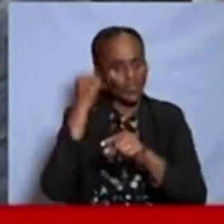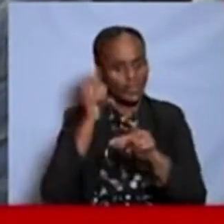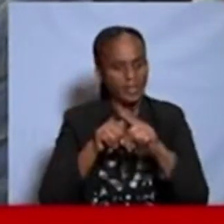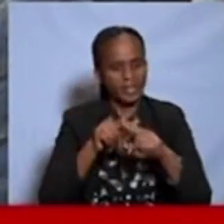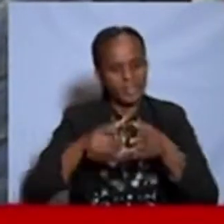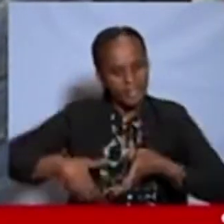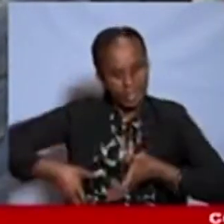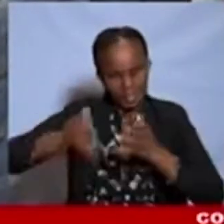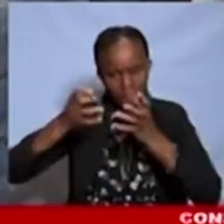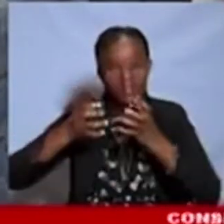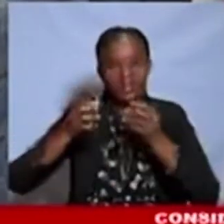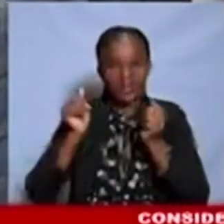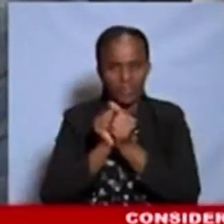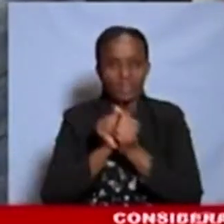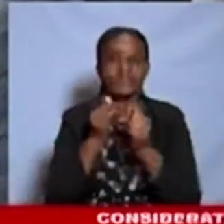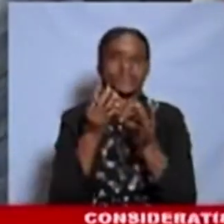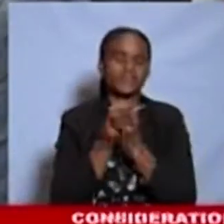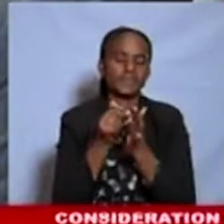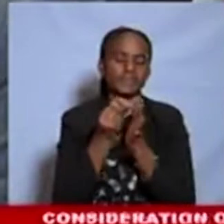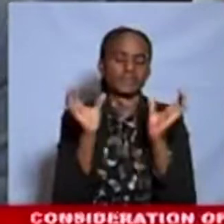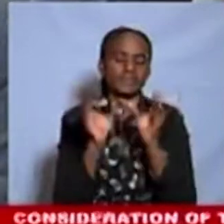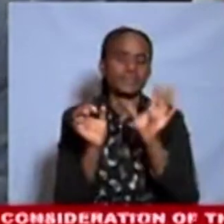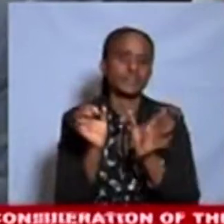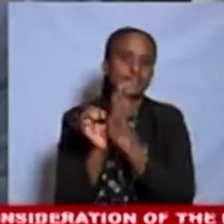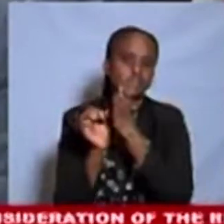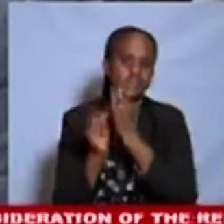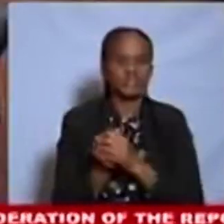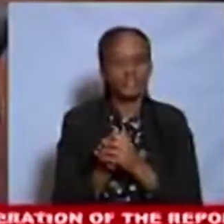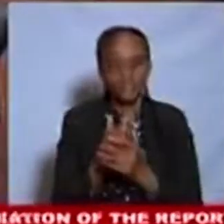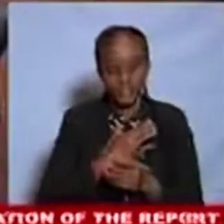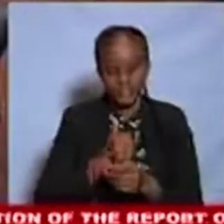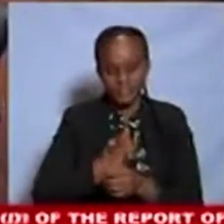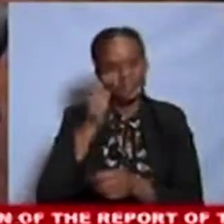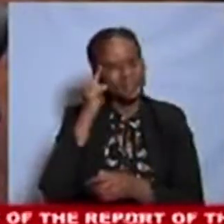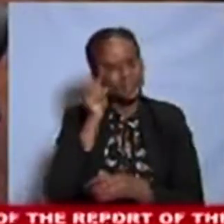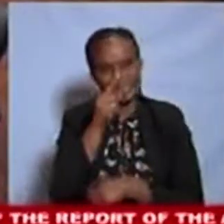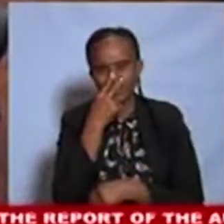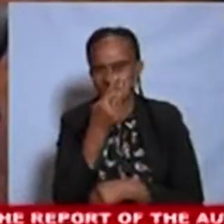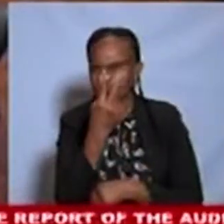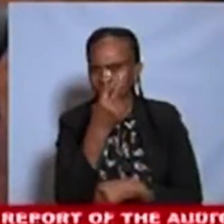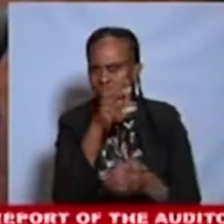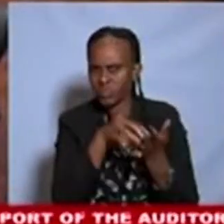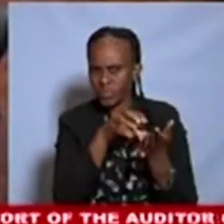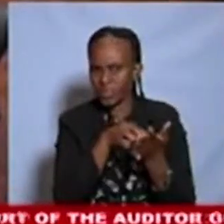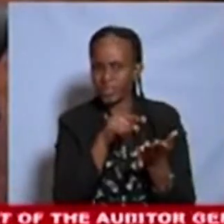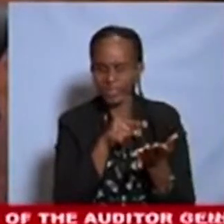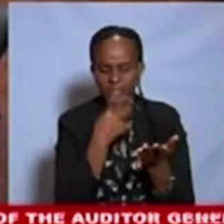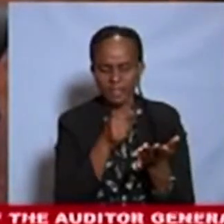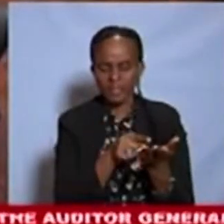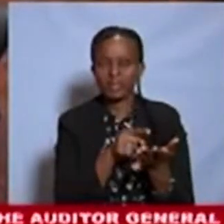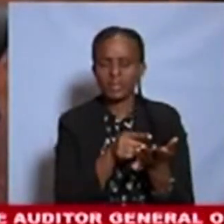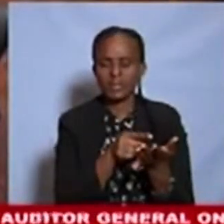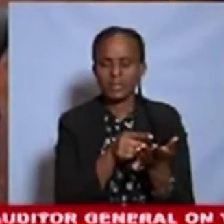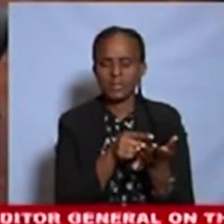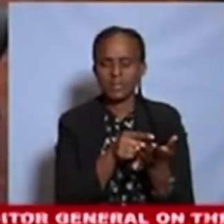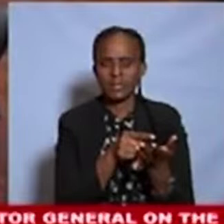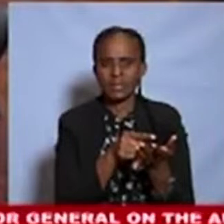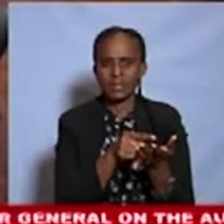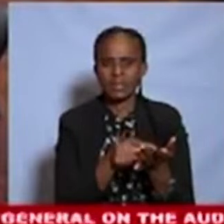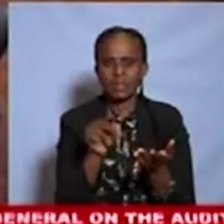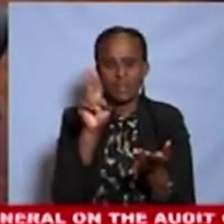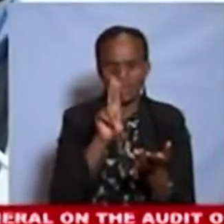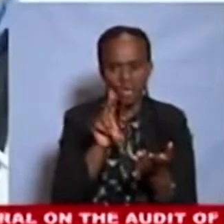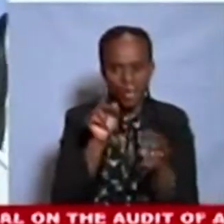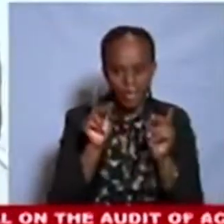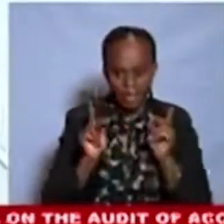but the fact that he went away with the councilman. I think you see, there are two cases here. You are using